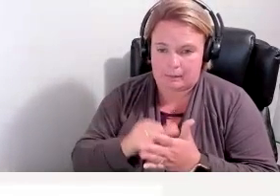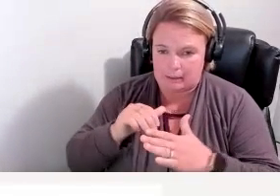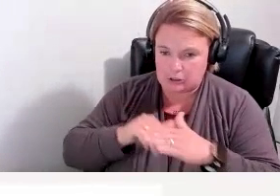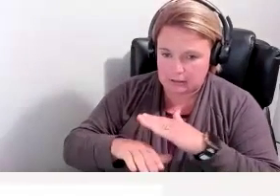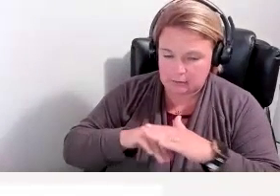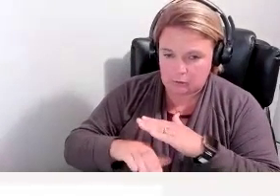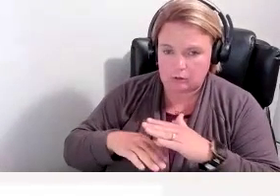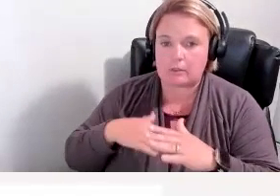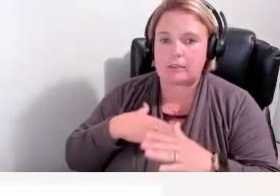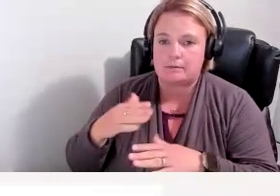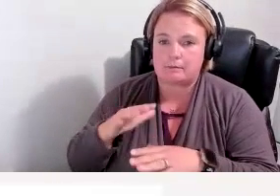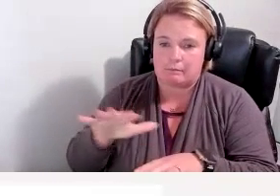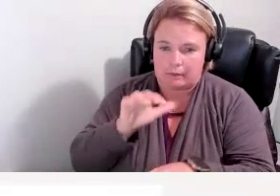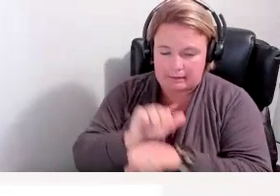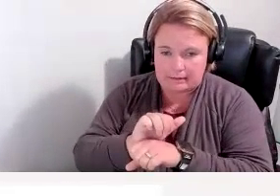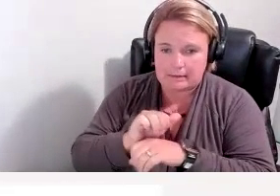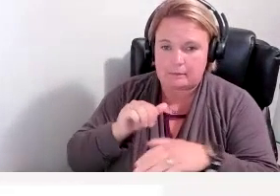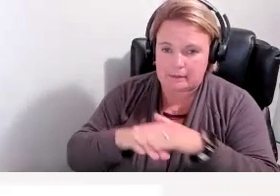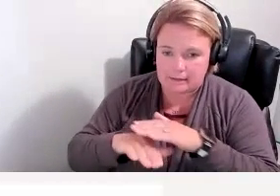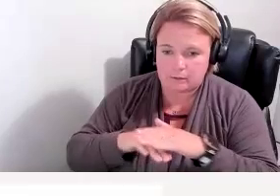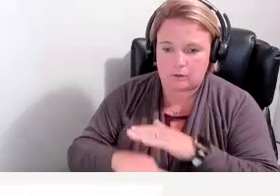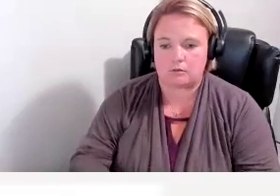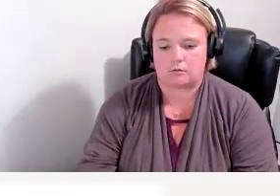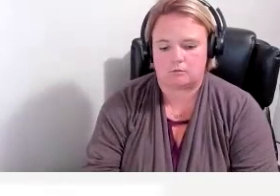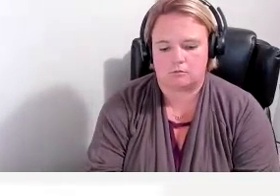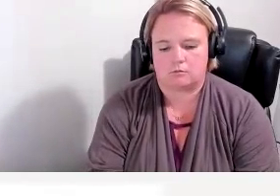my assignment accessible? Whatnot.